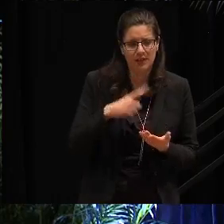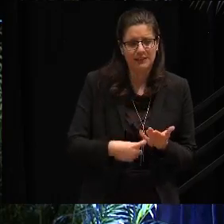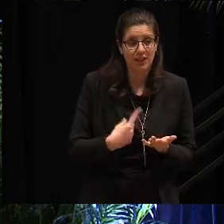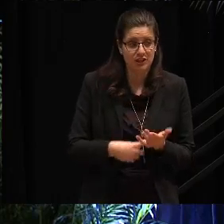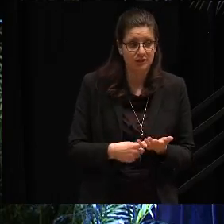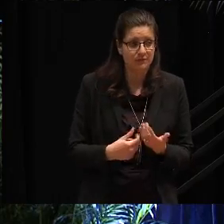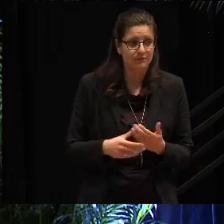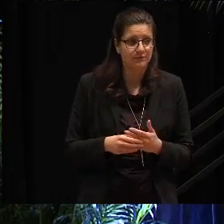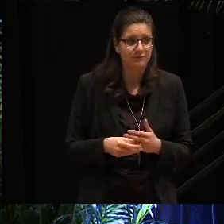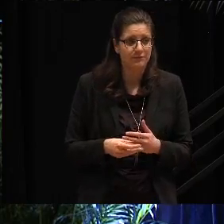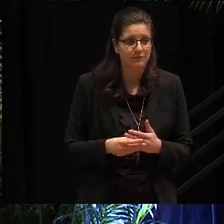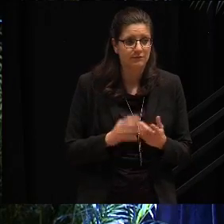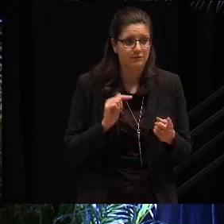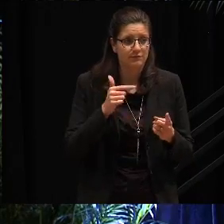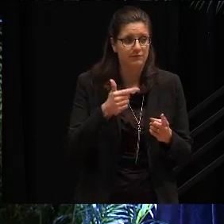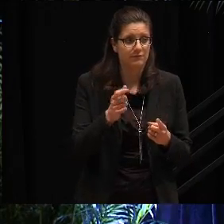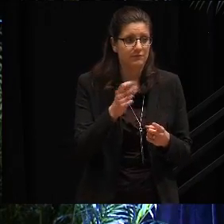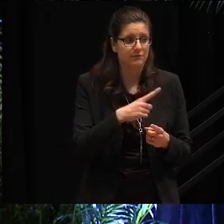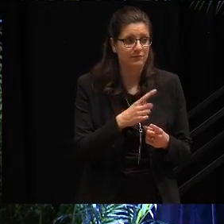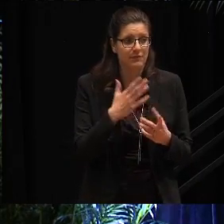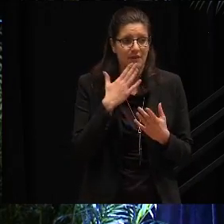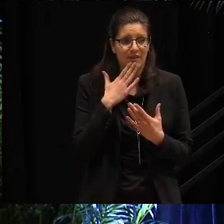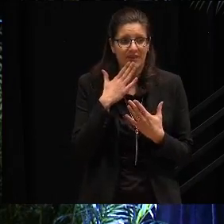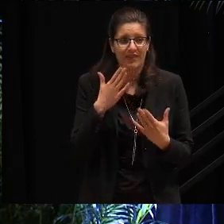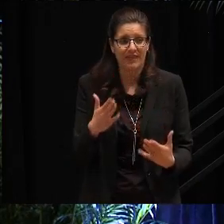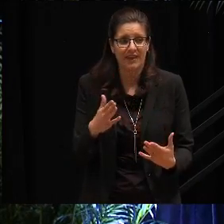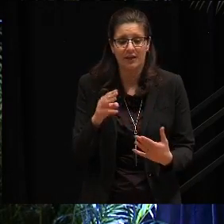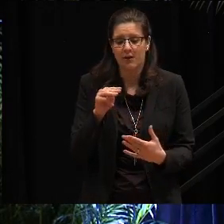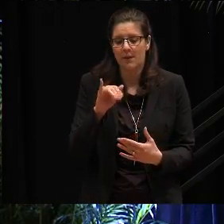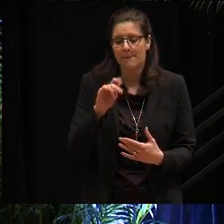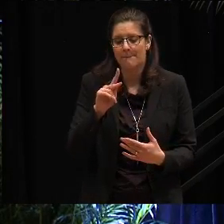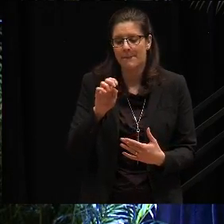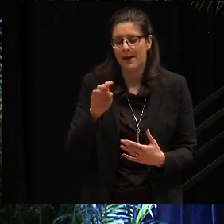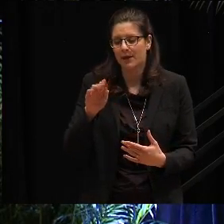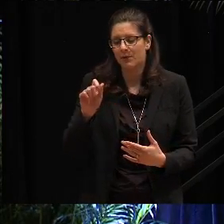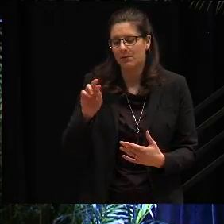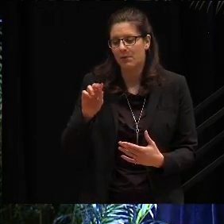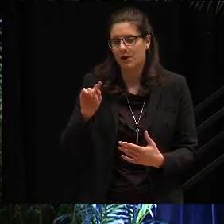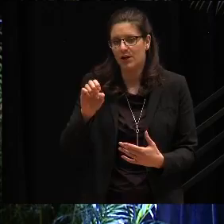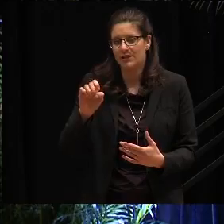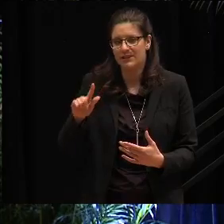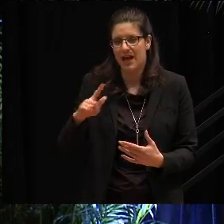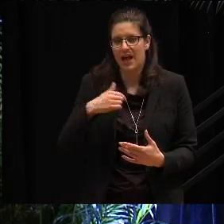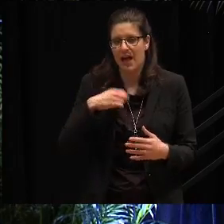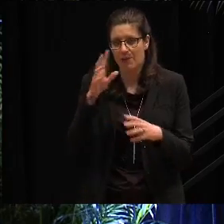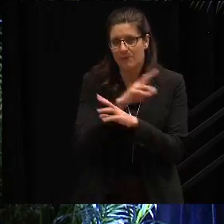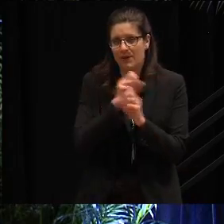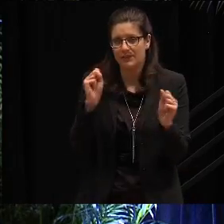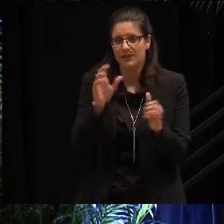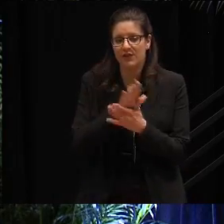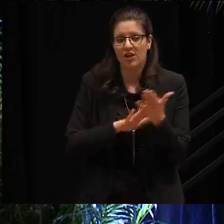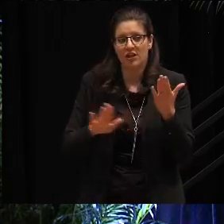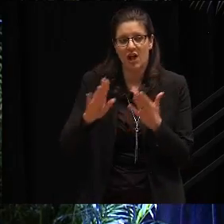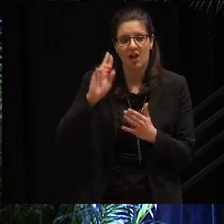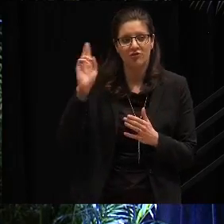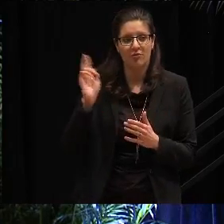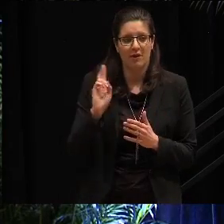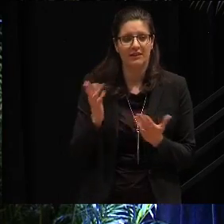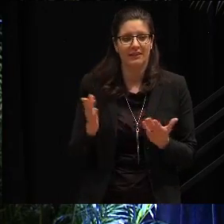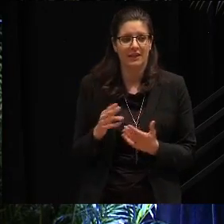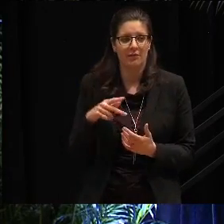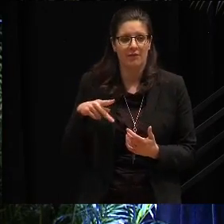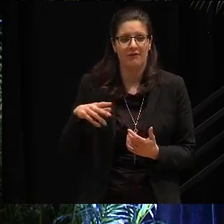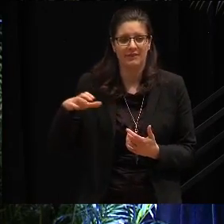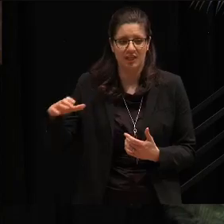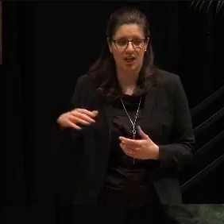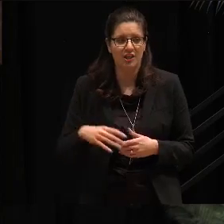another question from our audience. All right, thank you. I'm Mike Bartels, president of the College Republicans here at Providence College. And one topic I